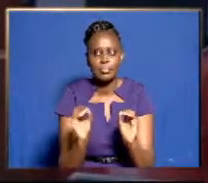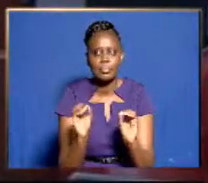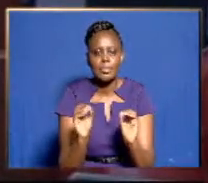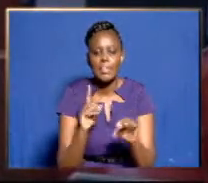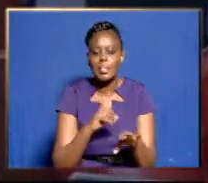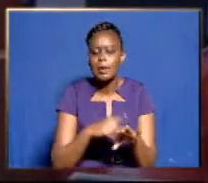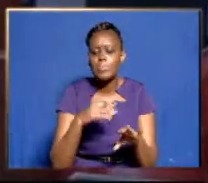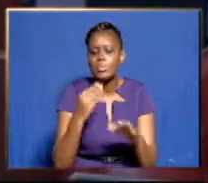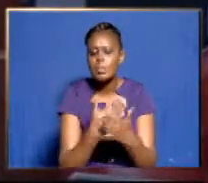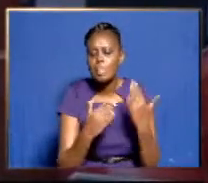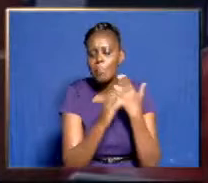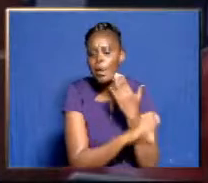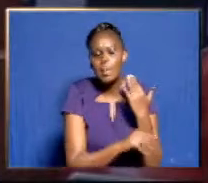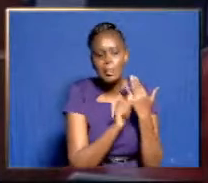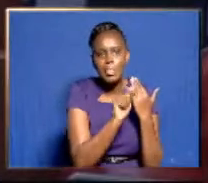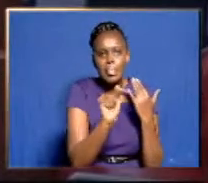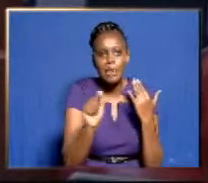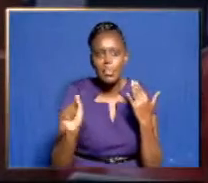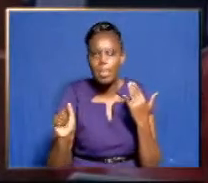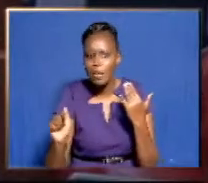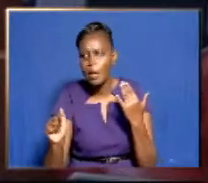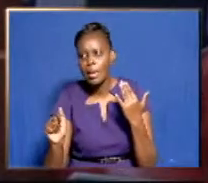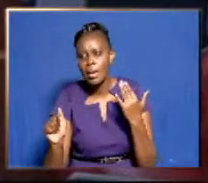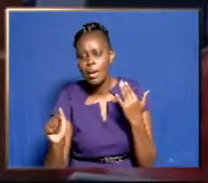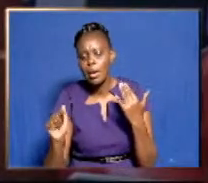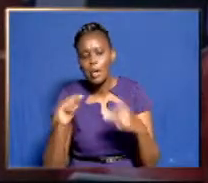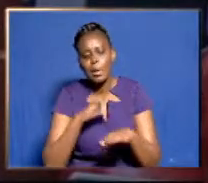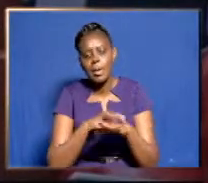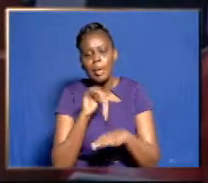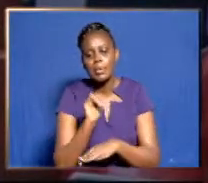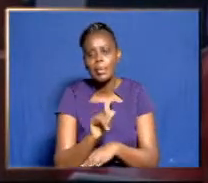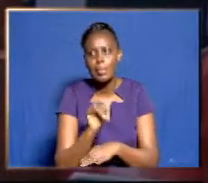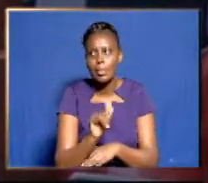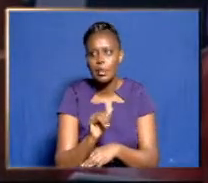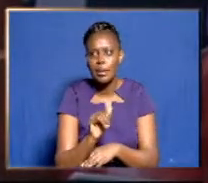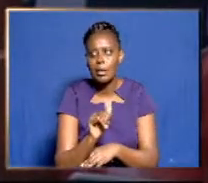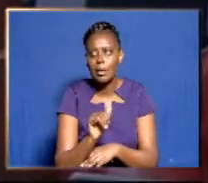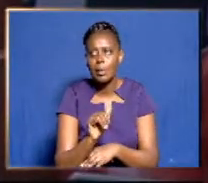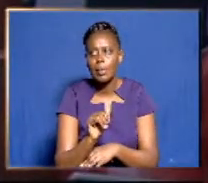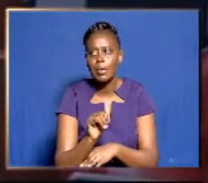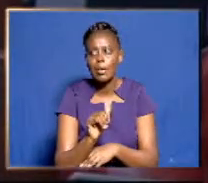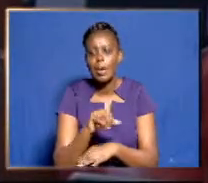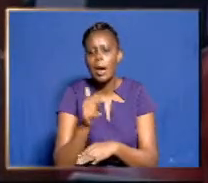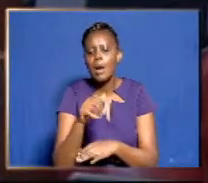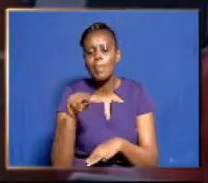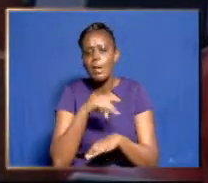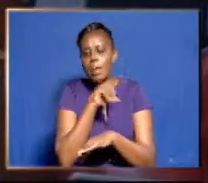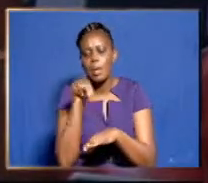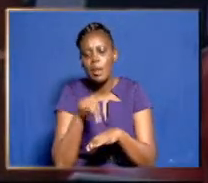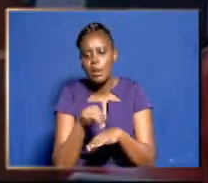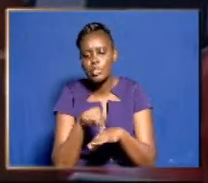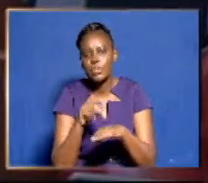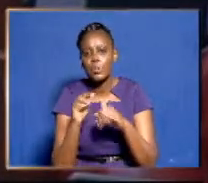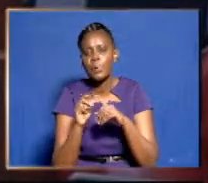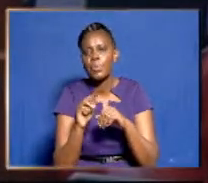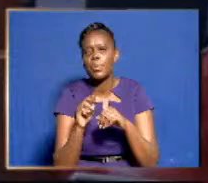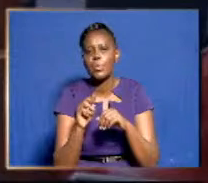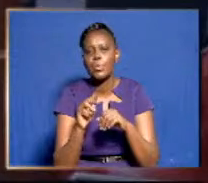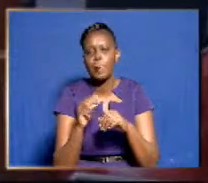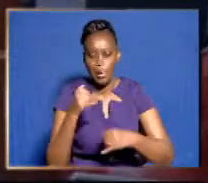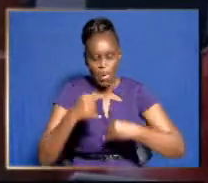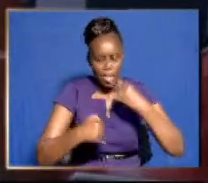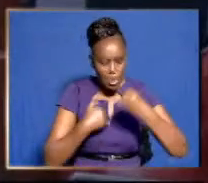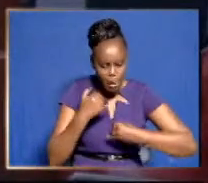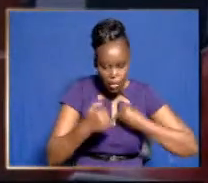you go to some of these countries, Honorable Speaker, you find that while other nationals are enjoying